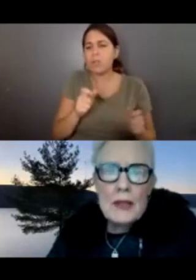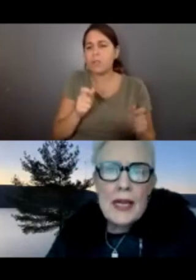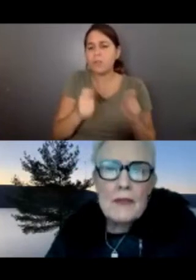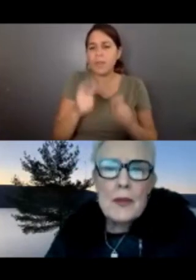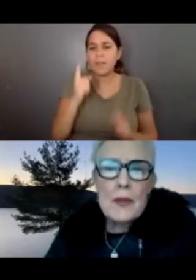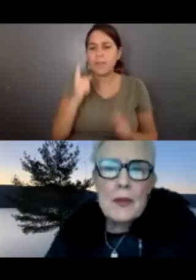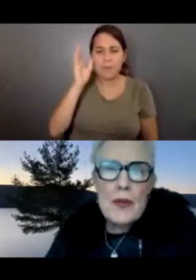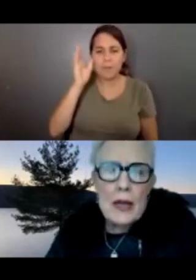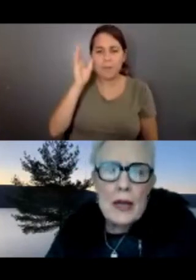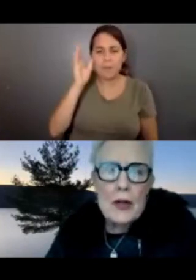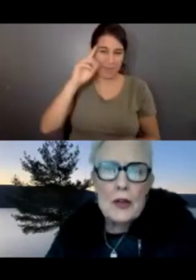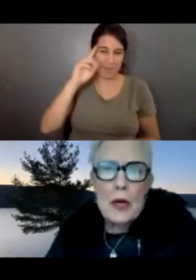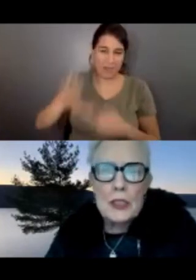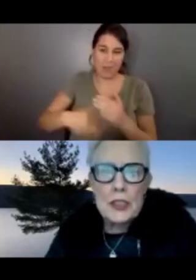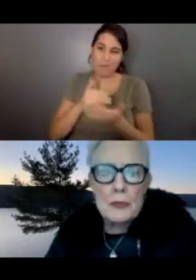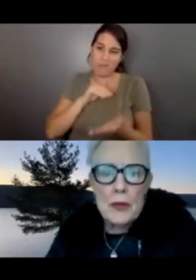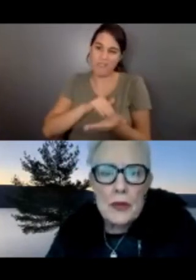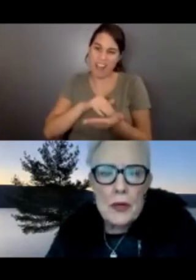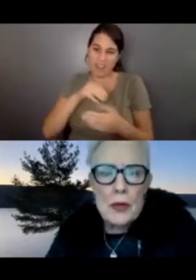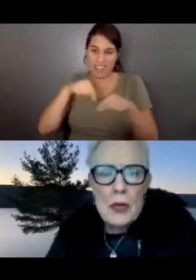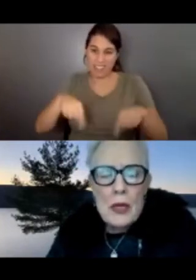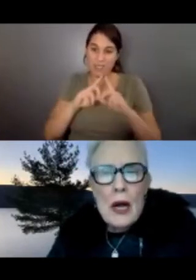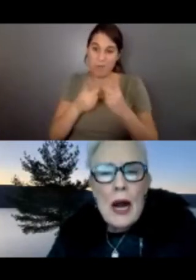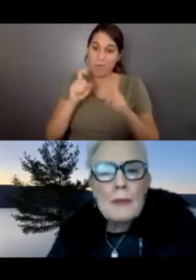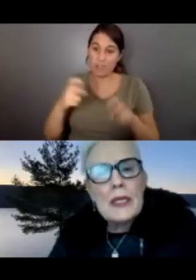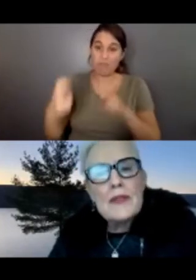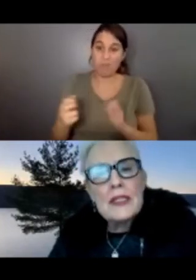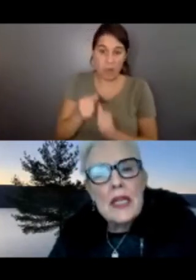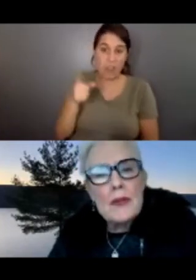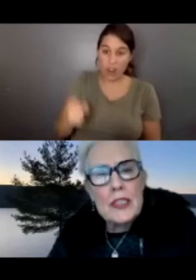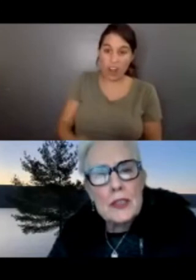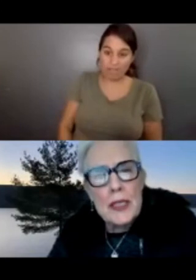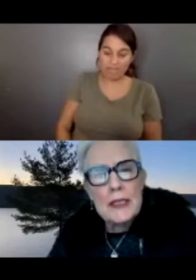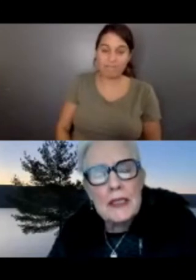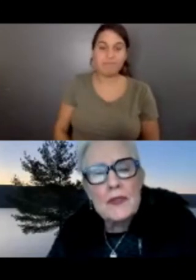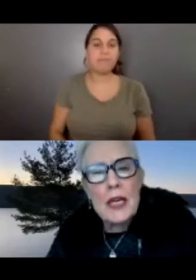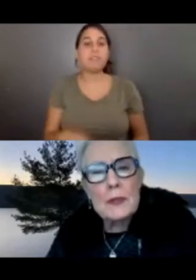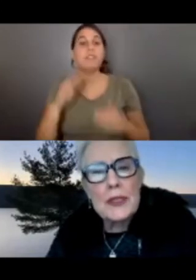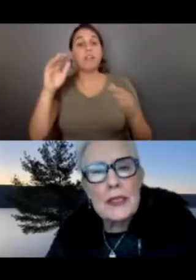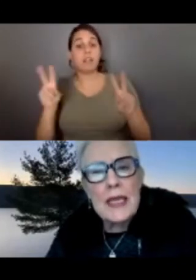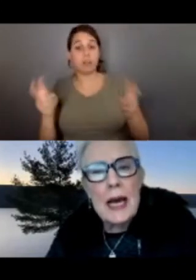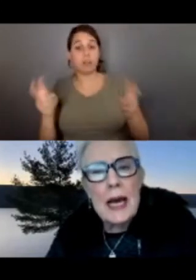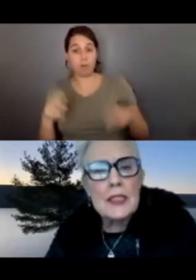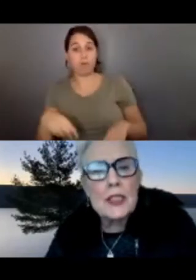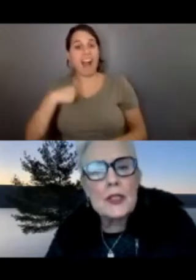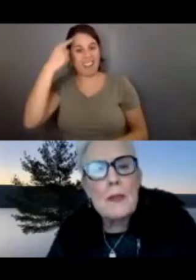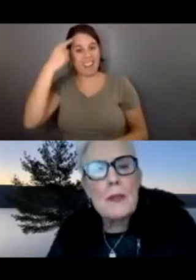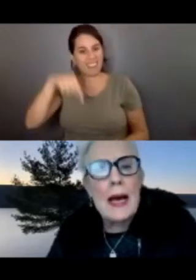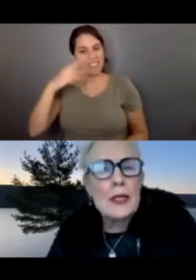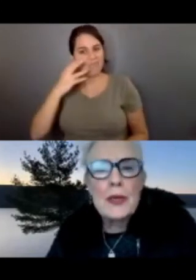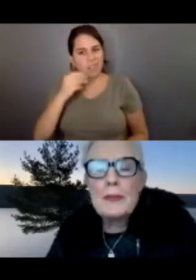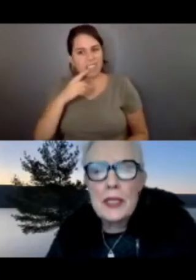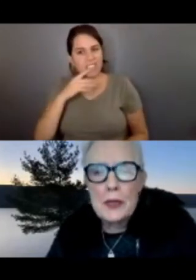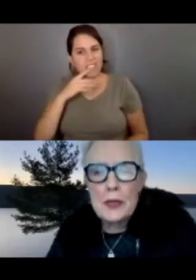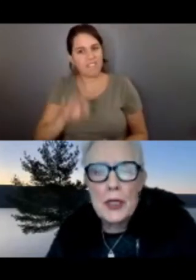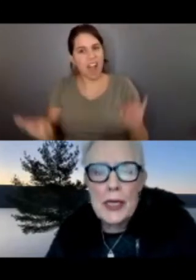I think every provider in our department should meet with her. I believe this type of experience is valuable since habits, good or bad,